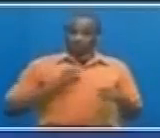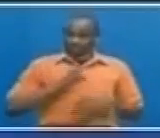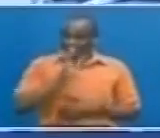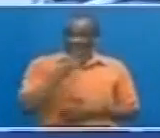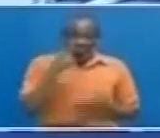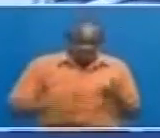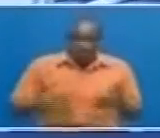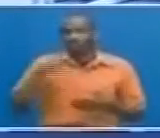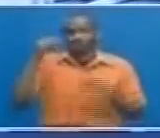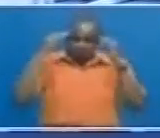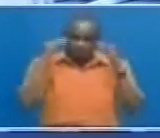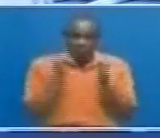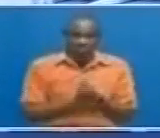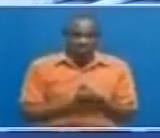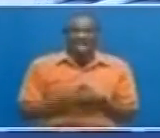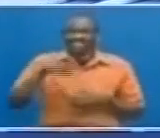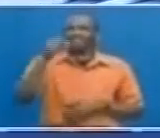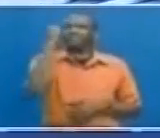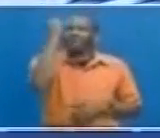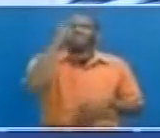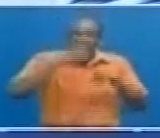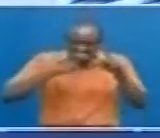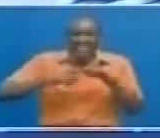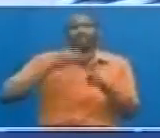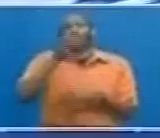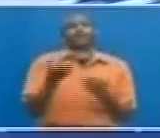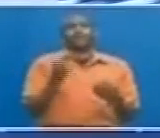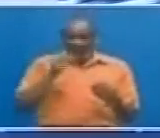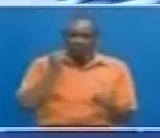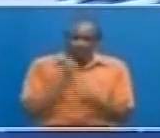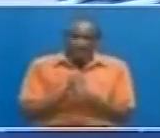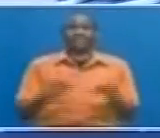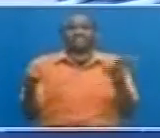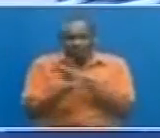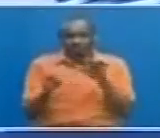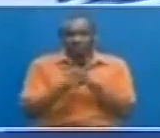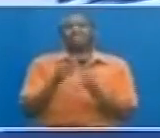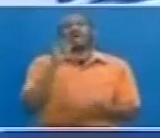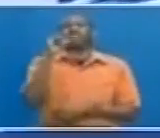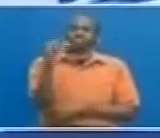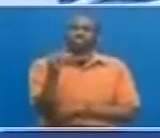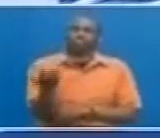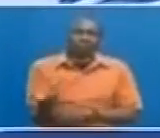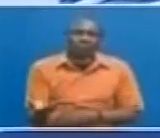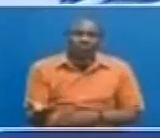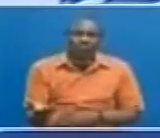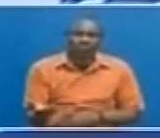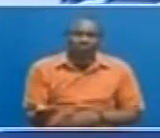mahakamani. She has 5 years to work as a deputy inspector general.